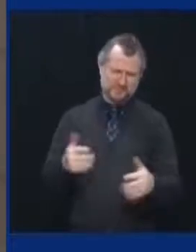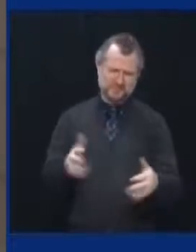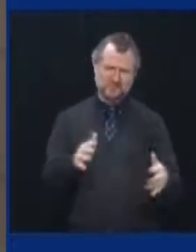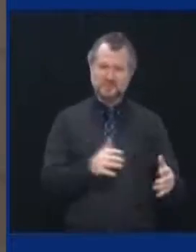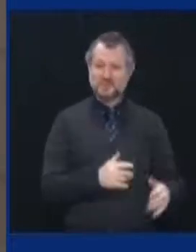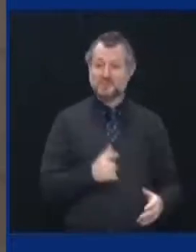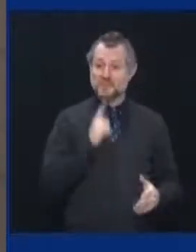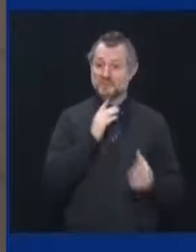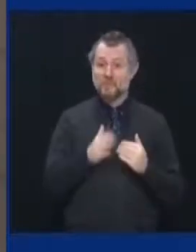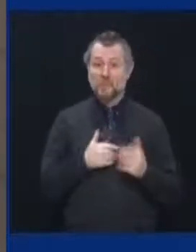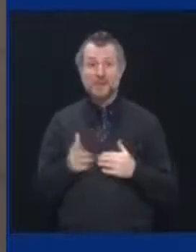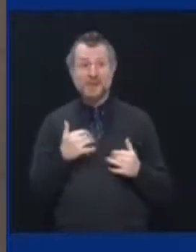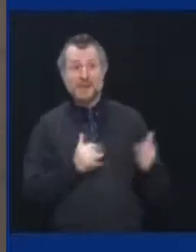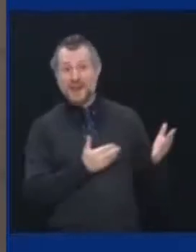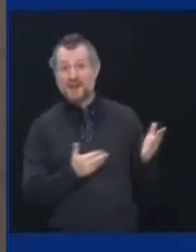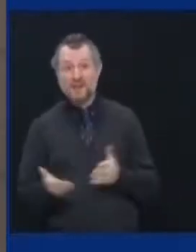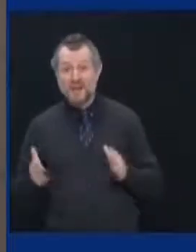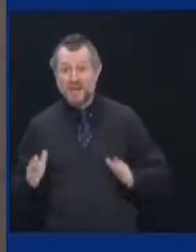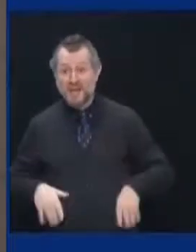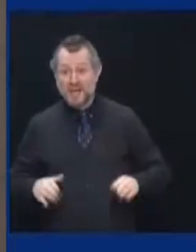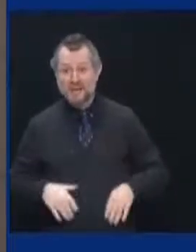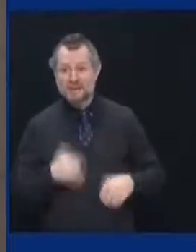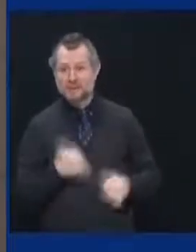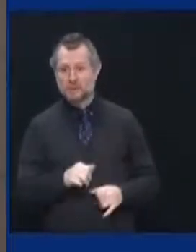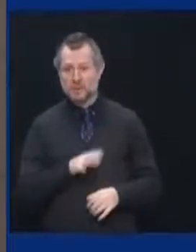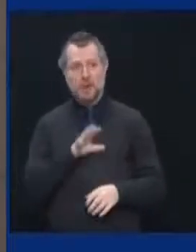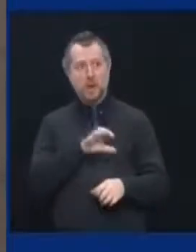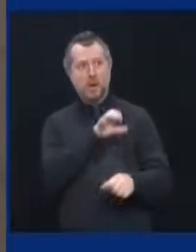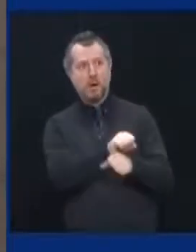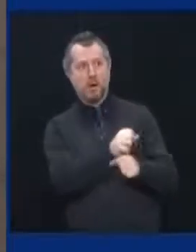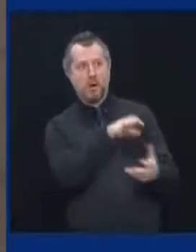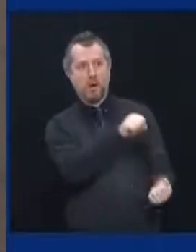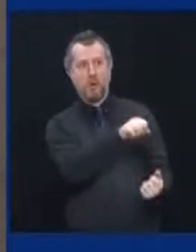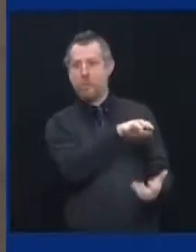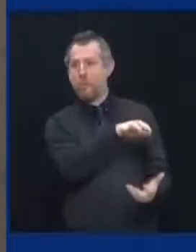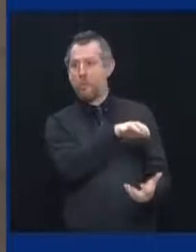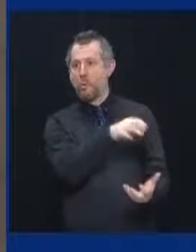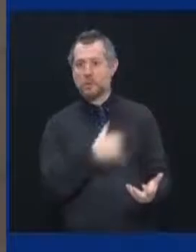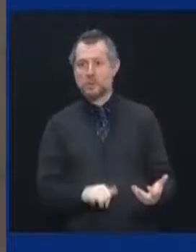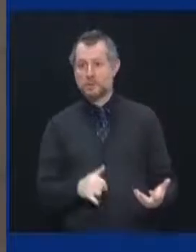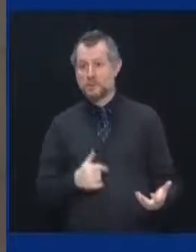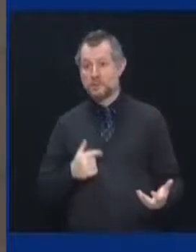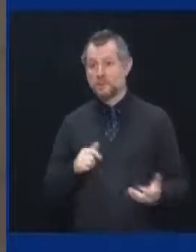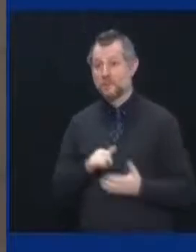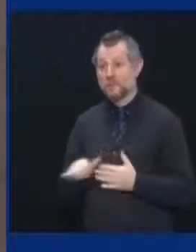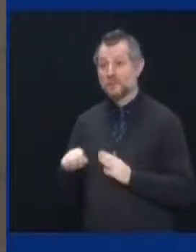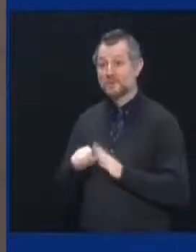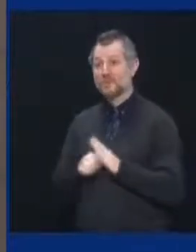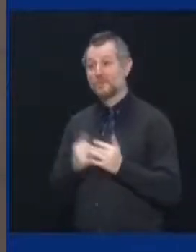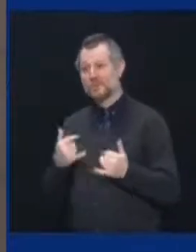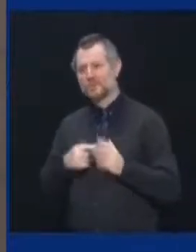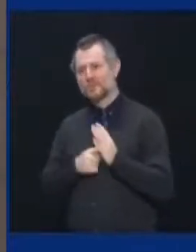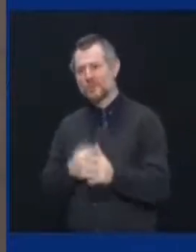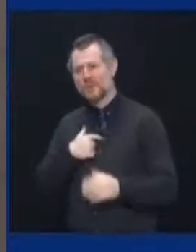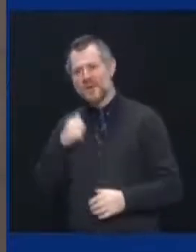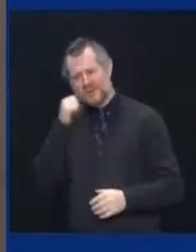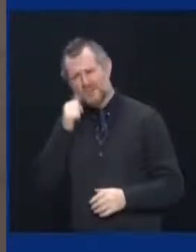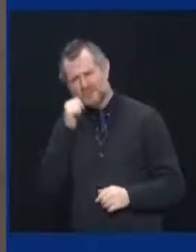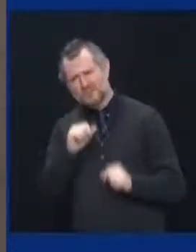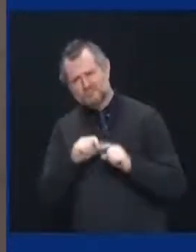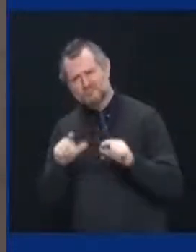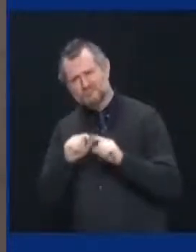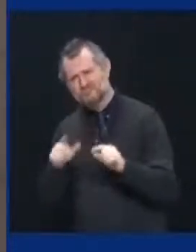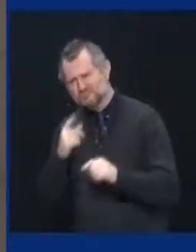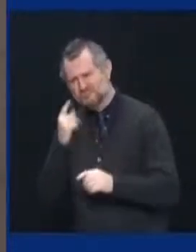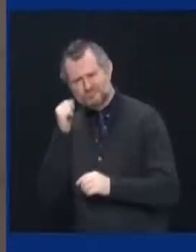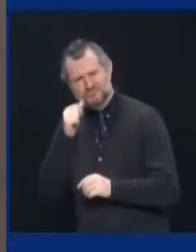been delivered yet and will only be closer to the date. New York, the numbers that we put up today, we put up every day. We